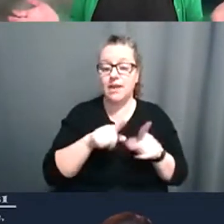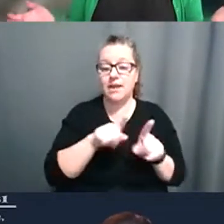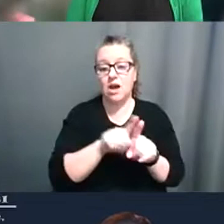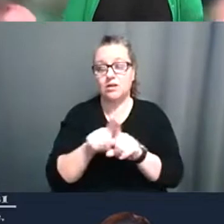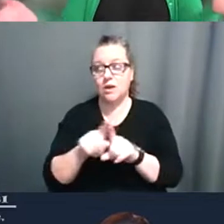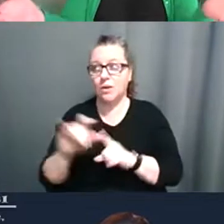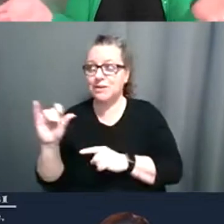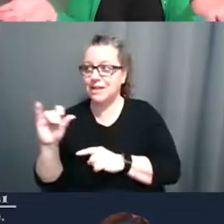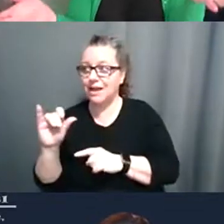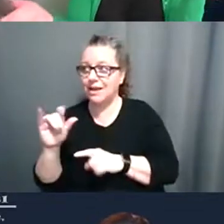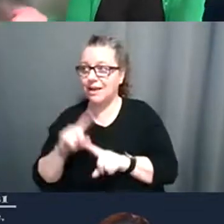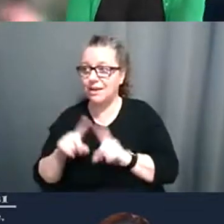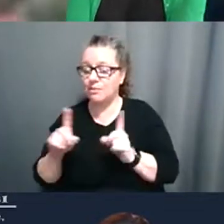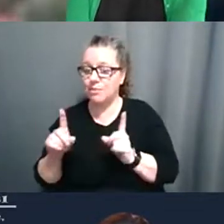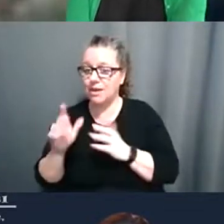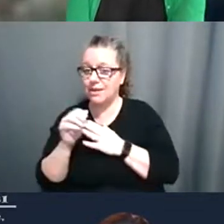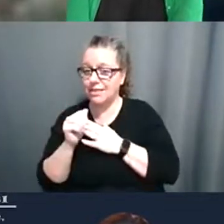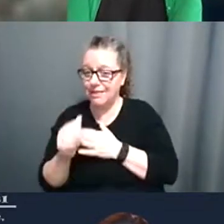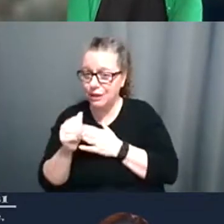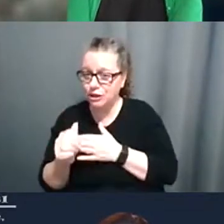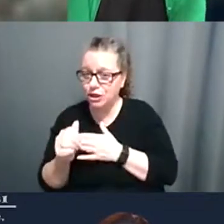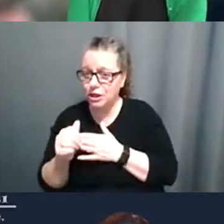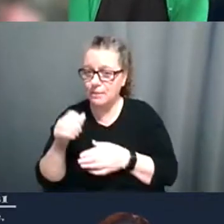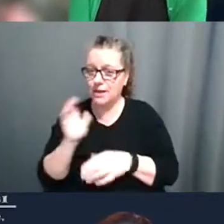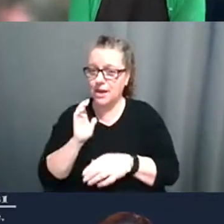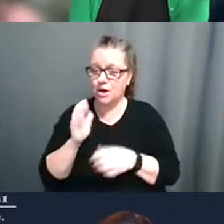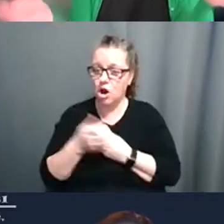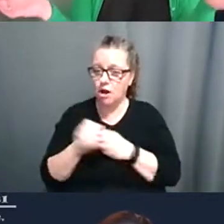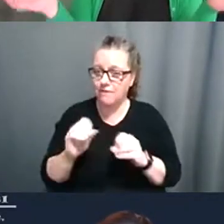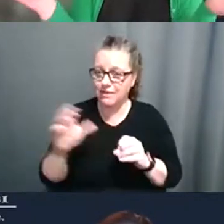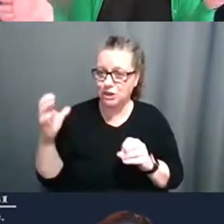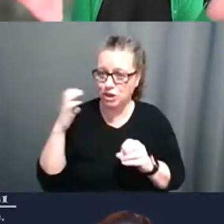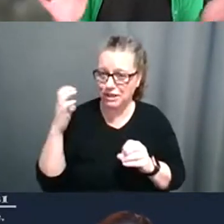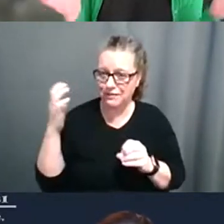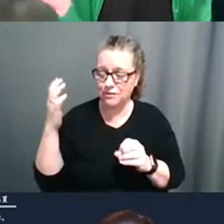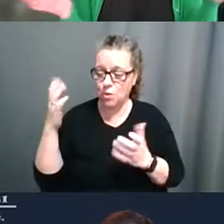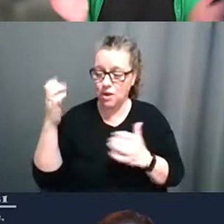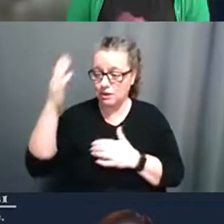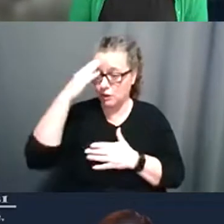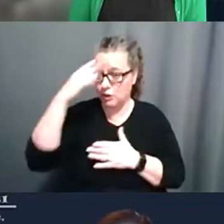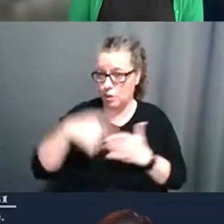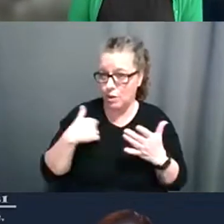but leadership and our office chief wants to know what we're doing. And so it